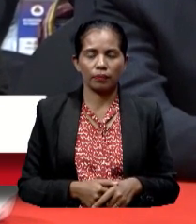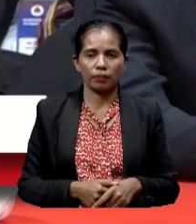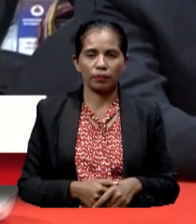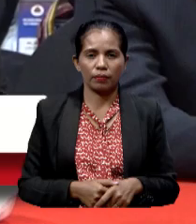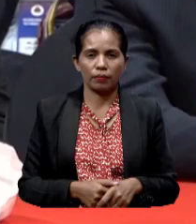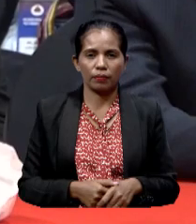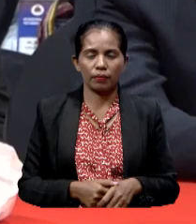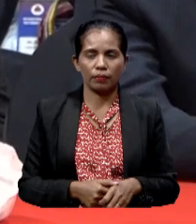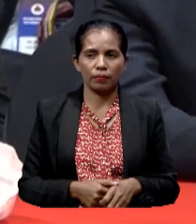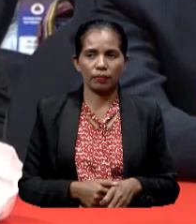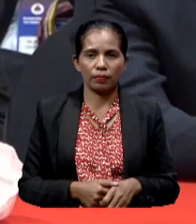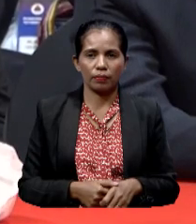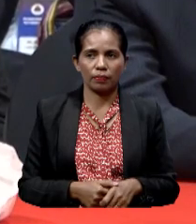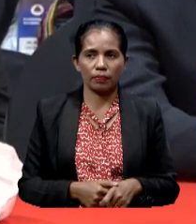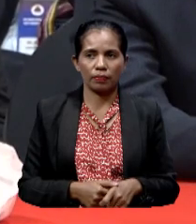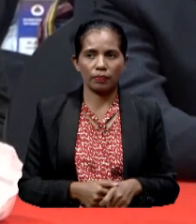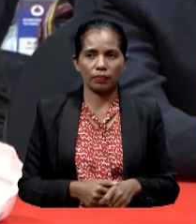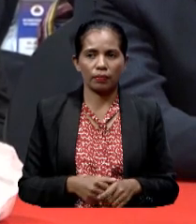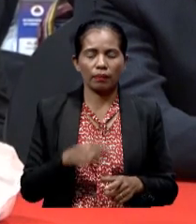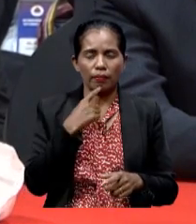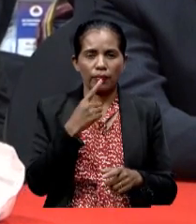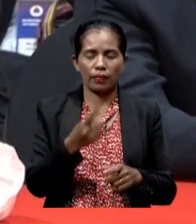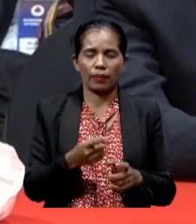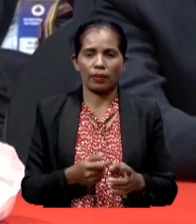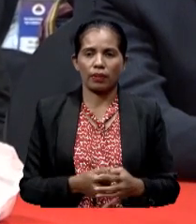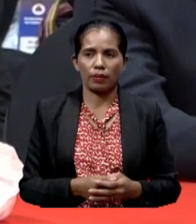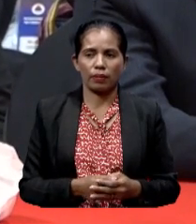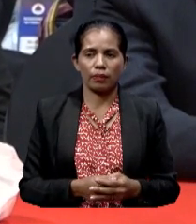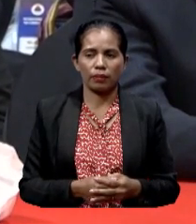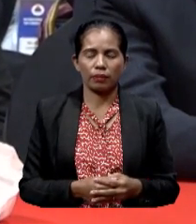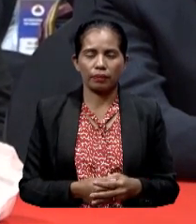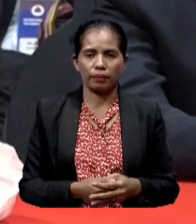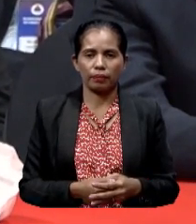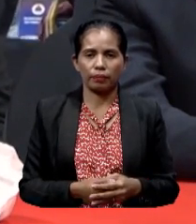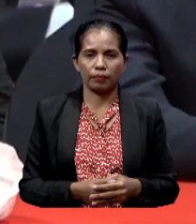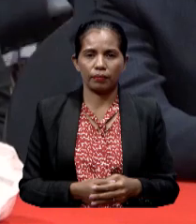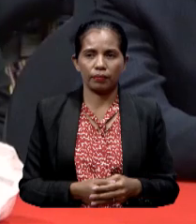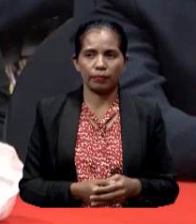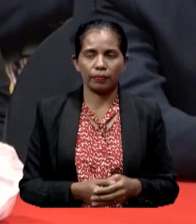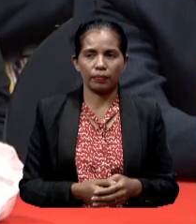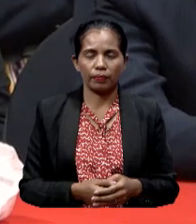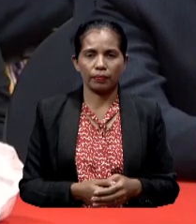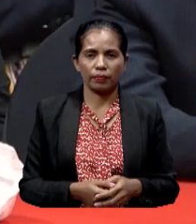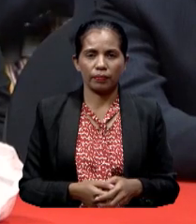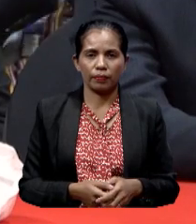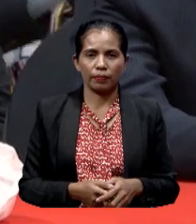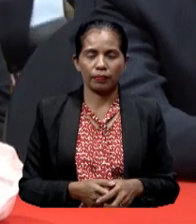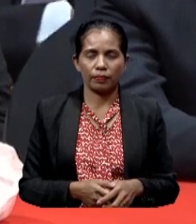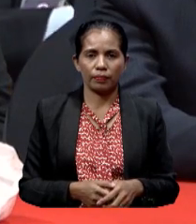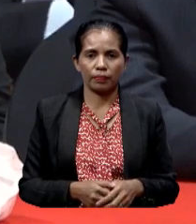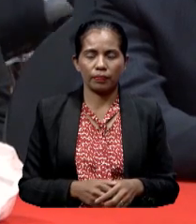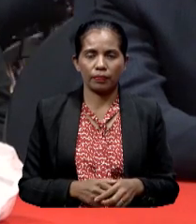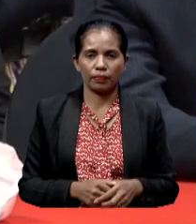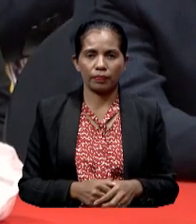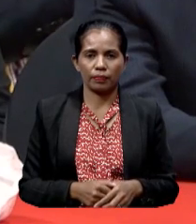here. The second one, when we enter your station, especially when we enter this